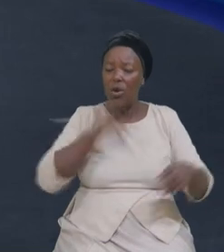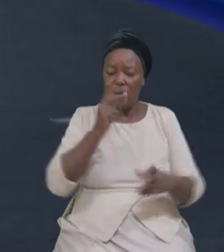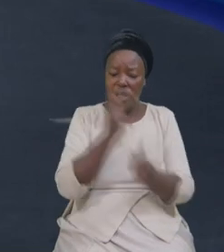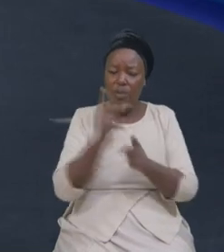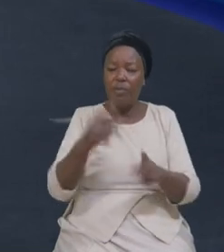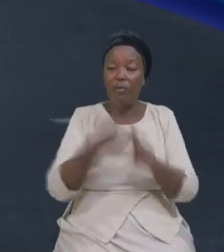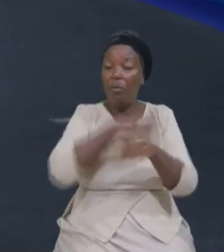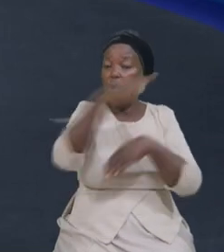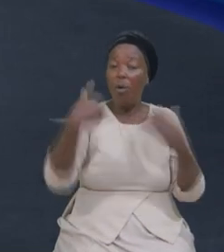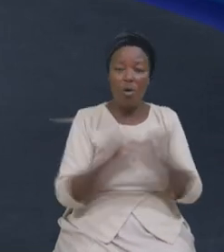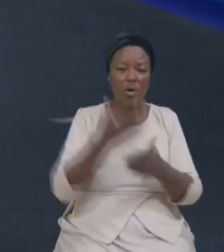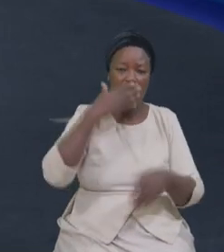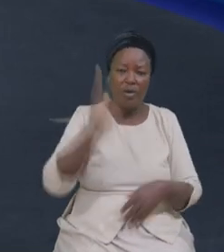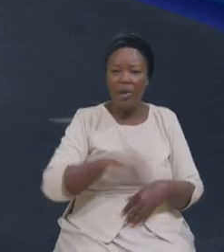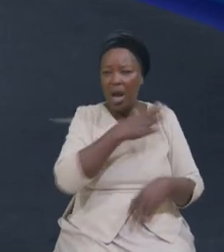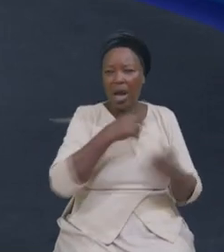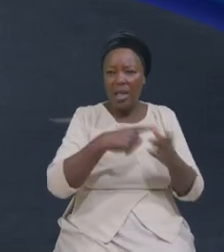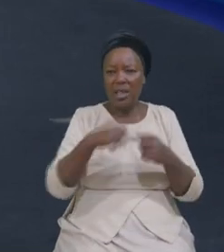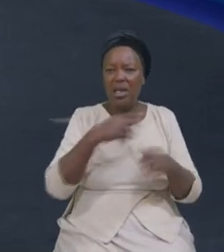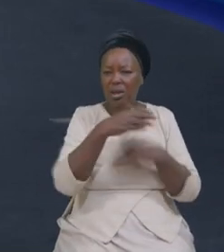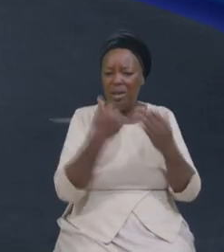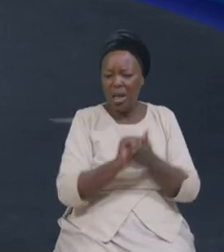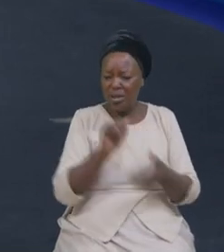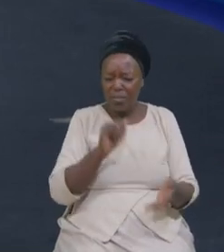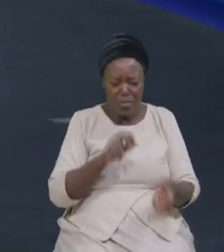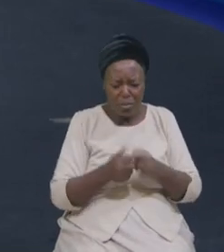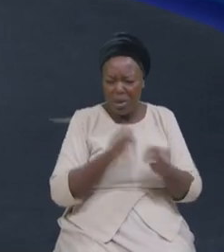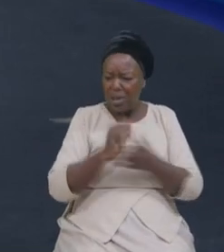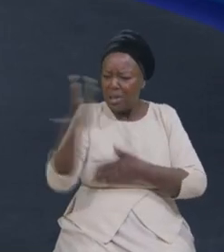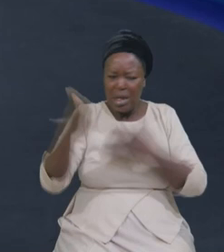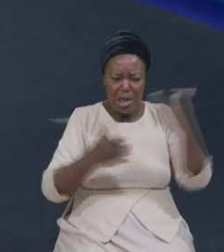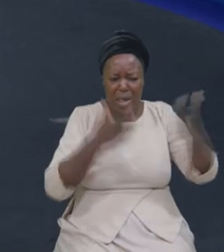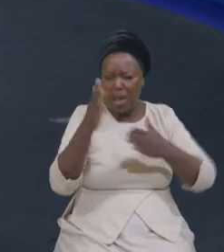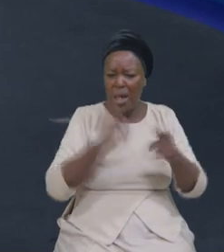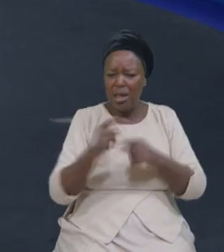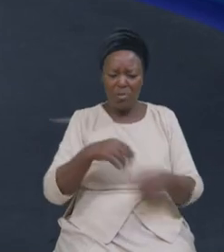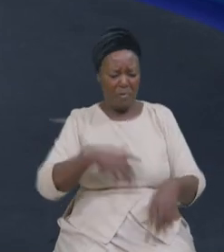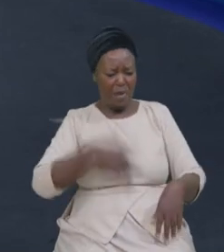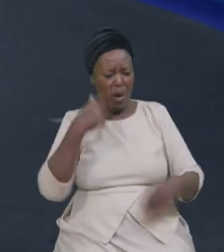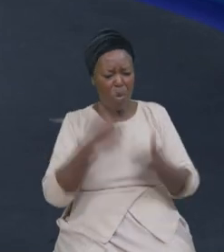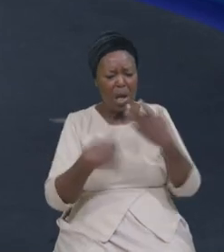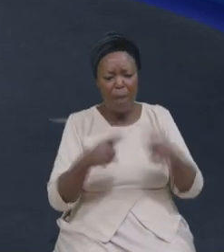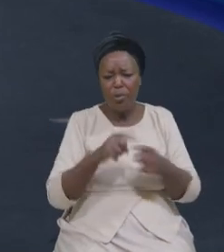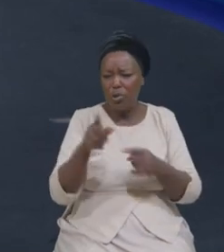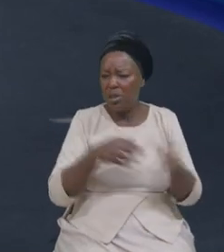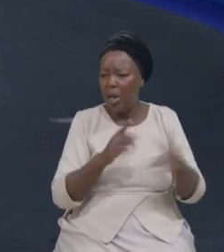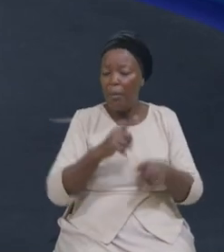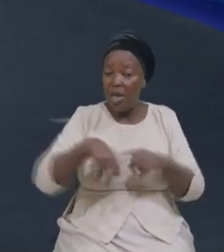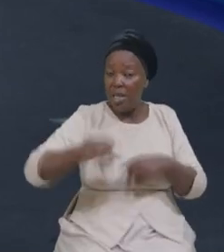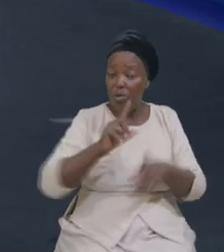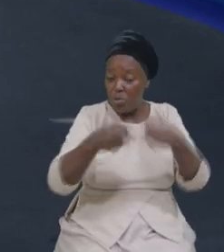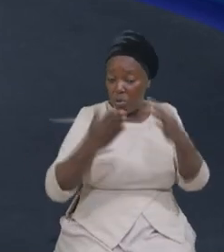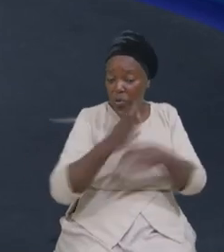the things you hear that dazzle your mind and dazzle your soul. And you don't know, how am I going to live